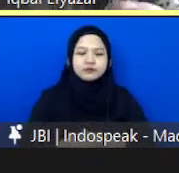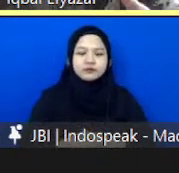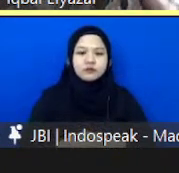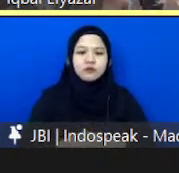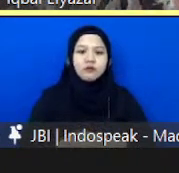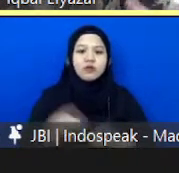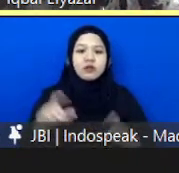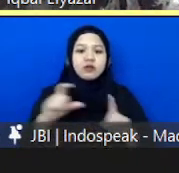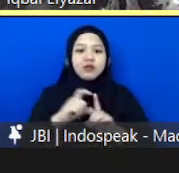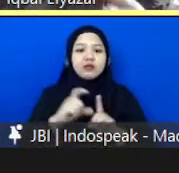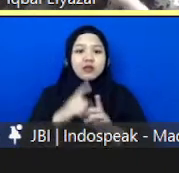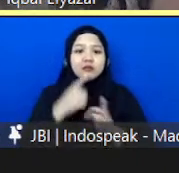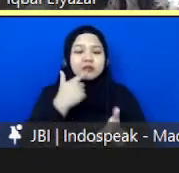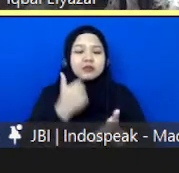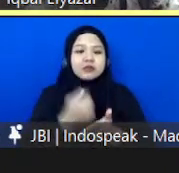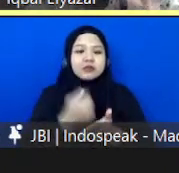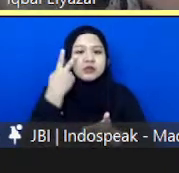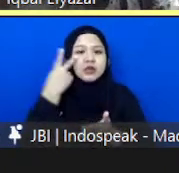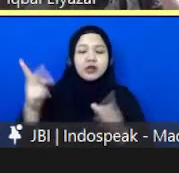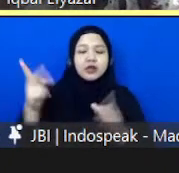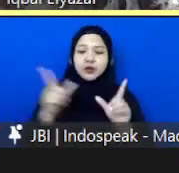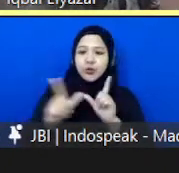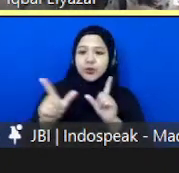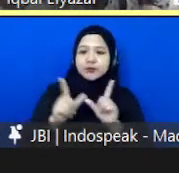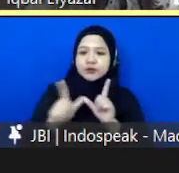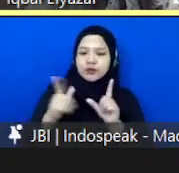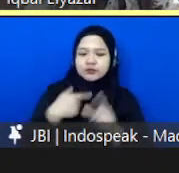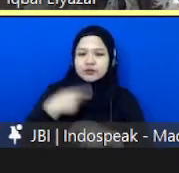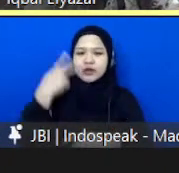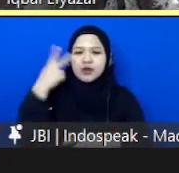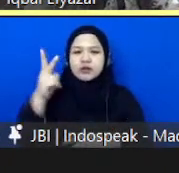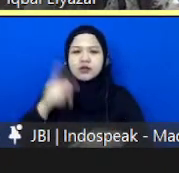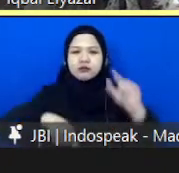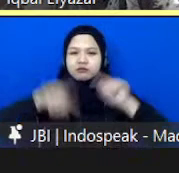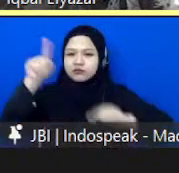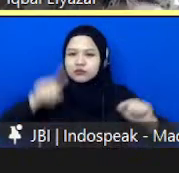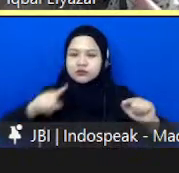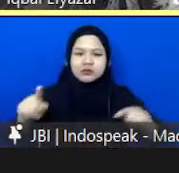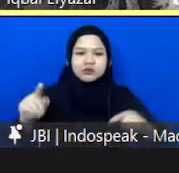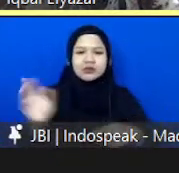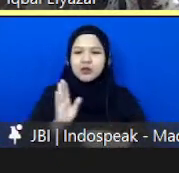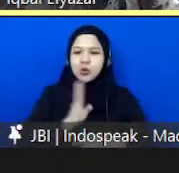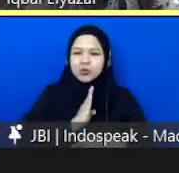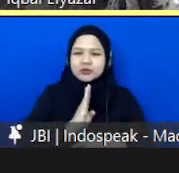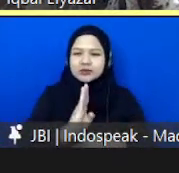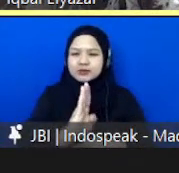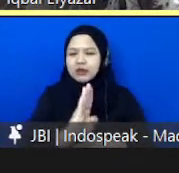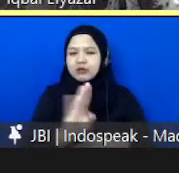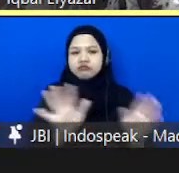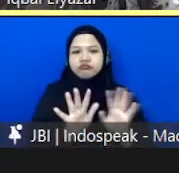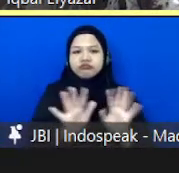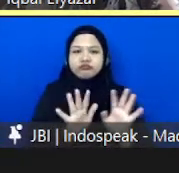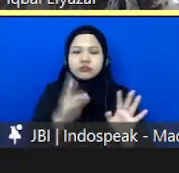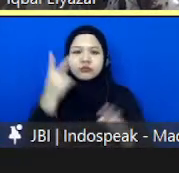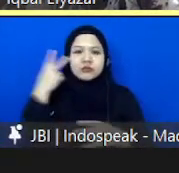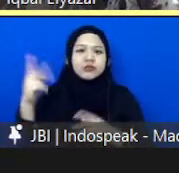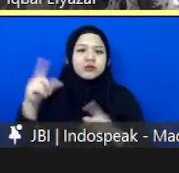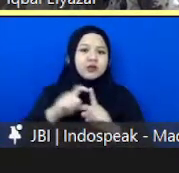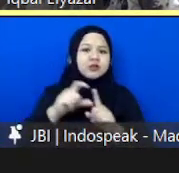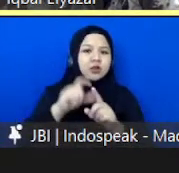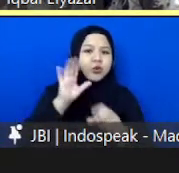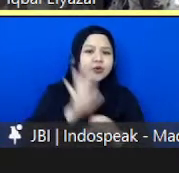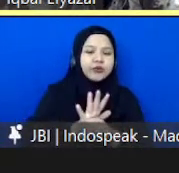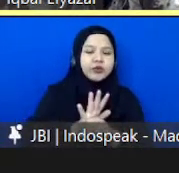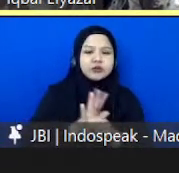indicator displayed in the website, we see that various and inconsistent presentation of the data COVID display in the